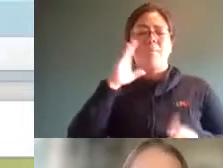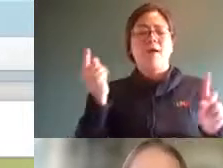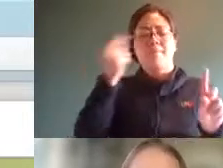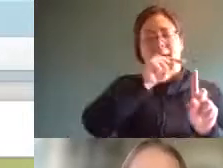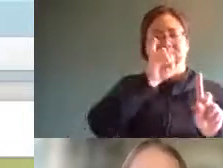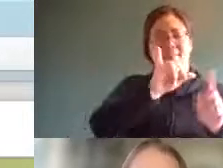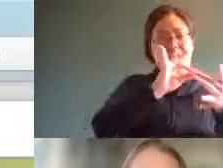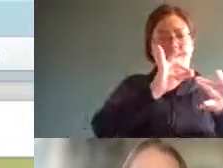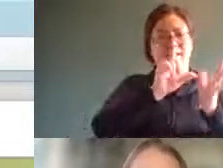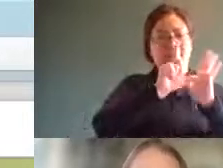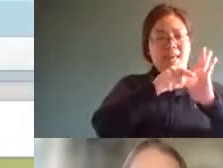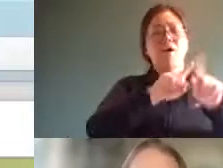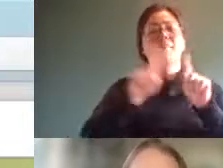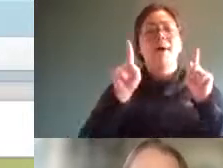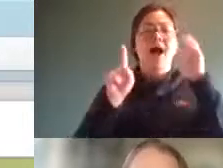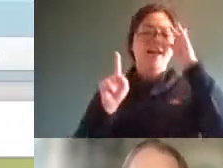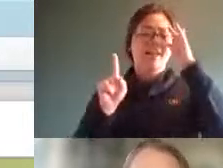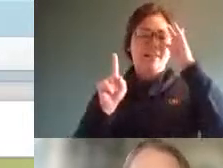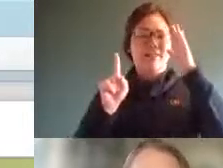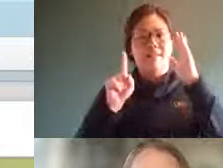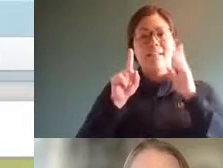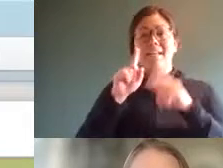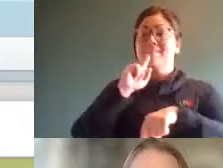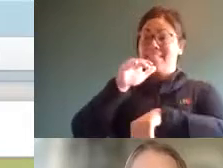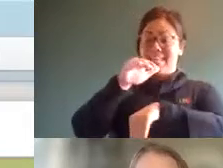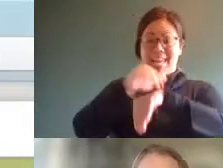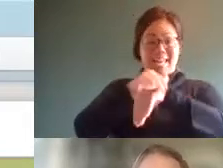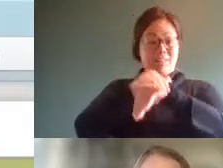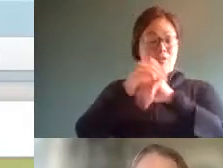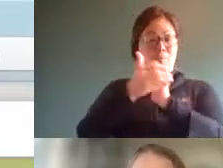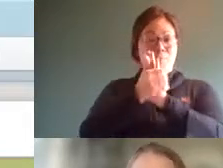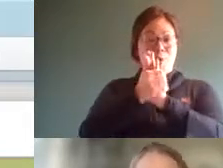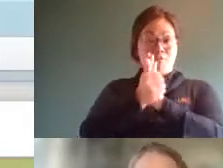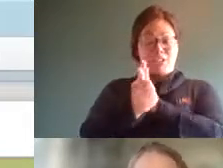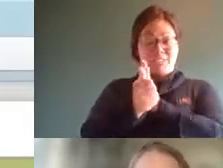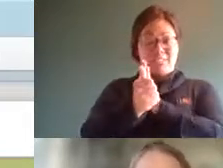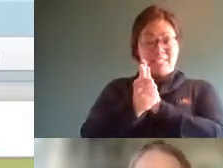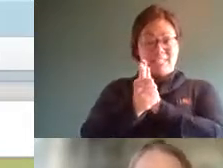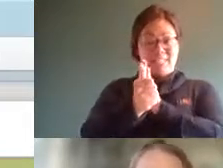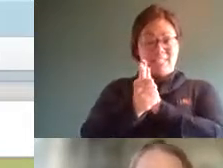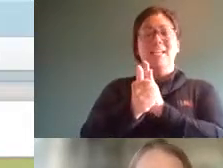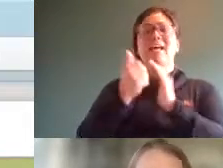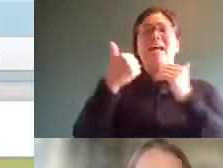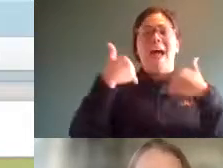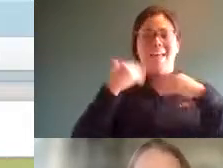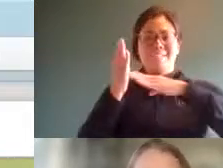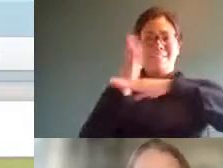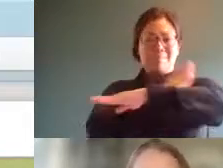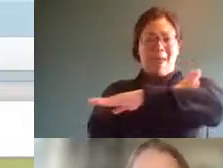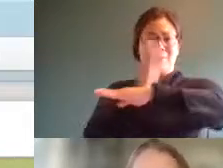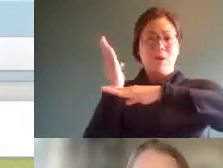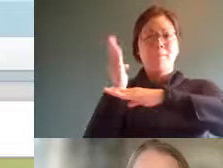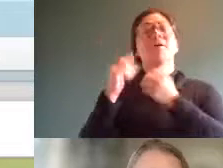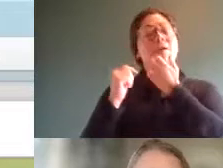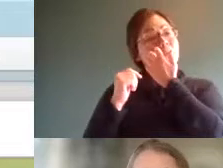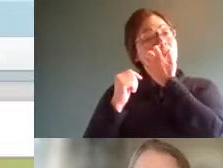later, but I want to drive home that English proficiency is absolutely a spectrum. So you may be